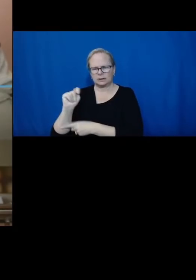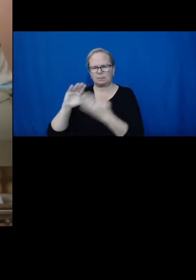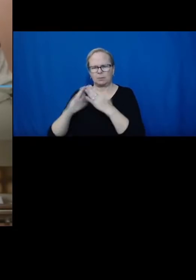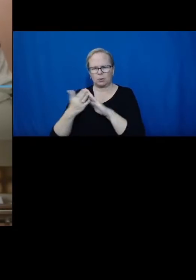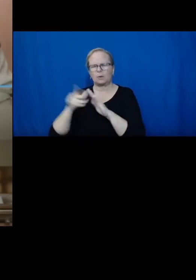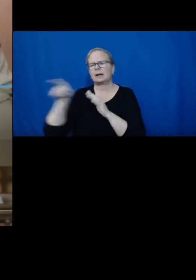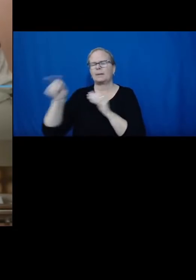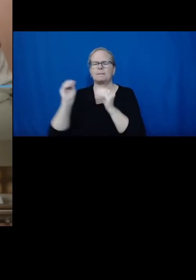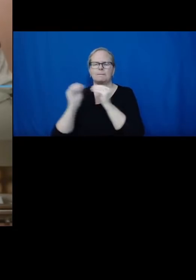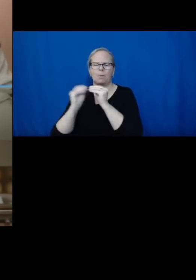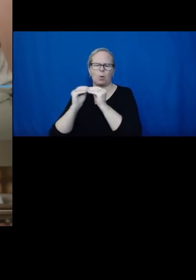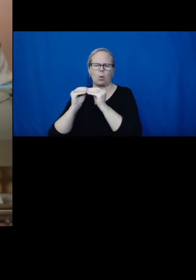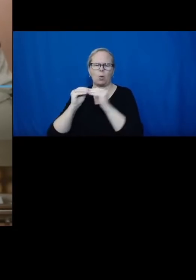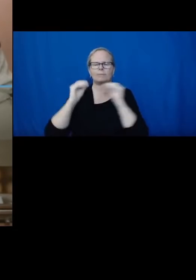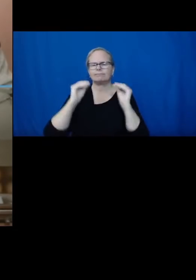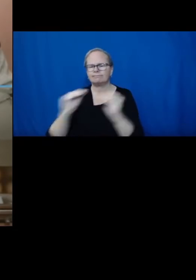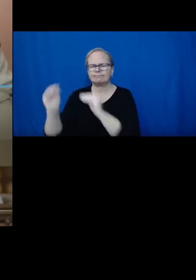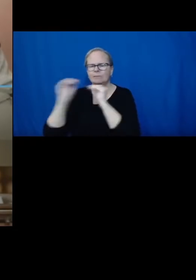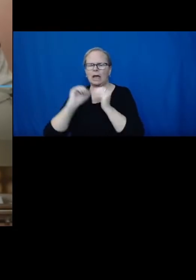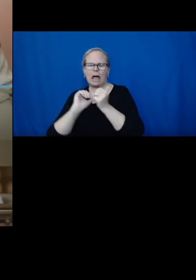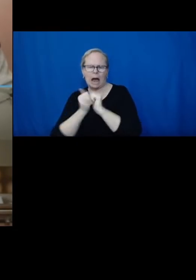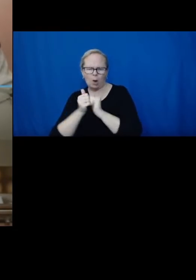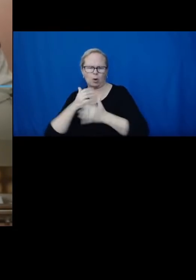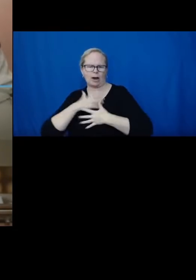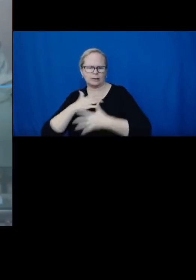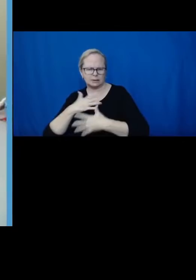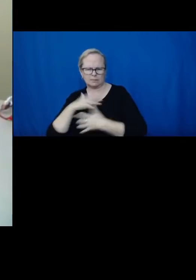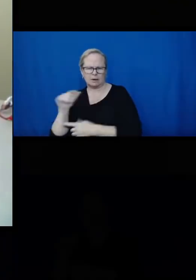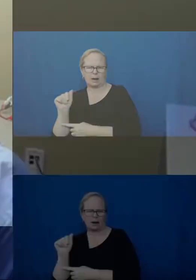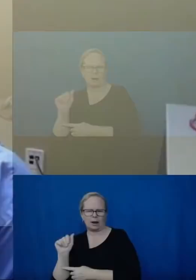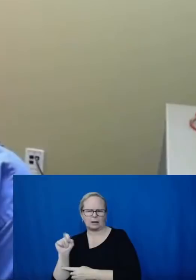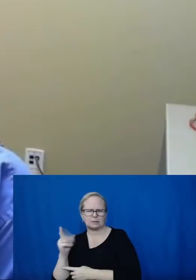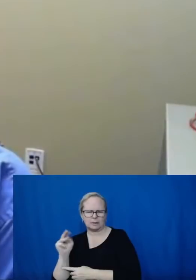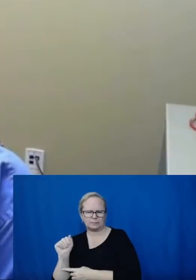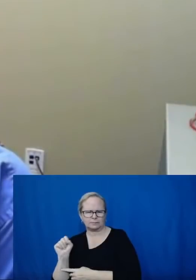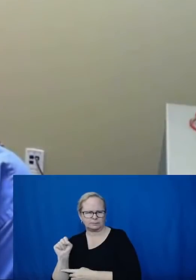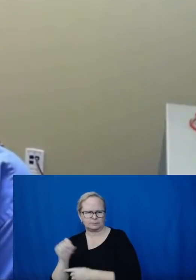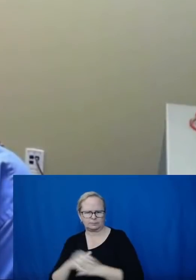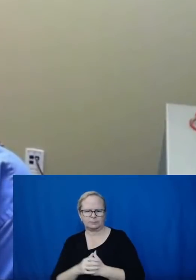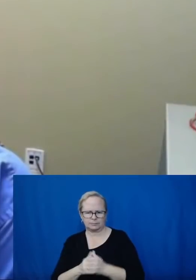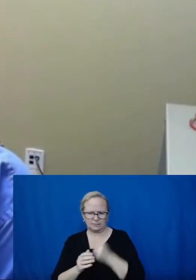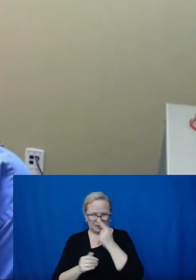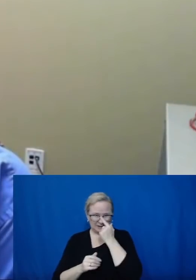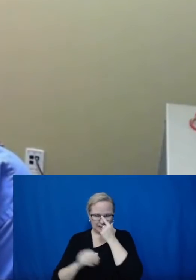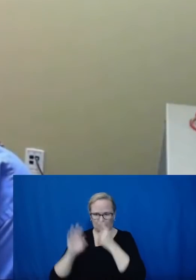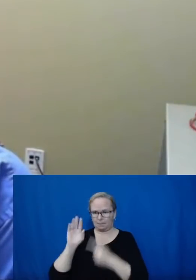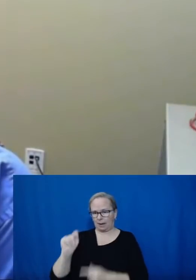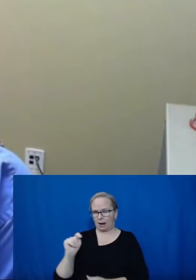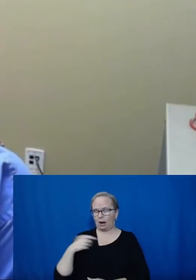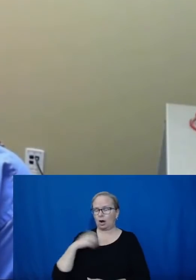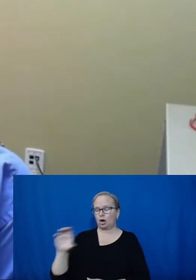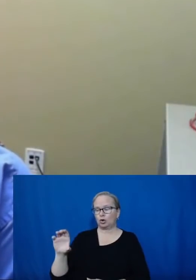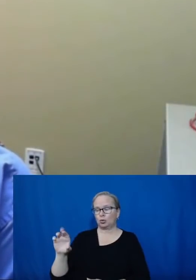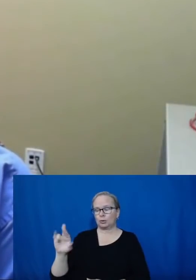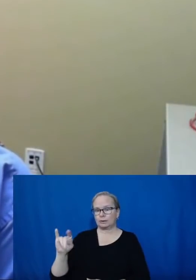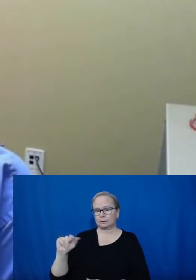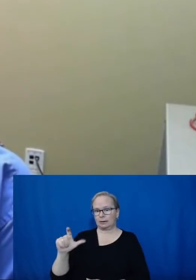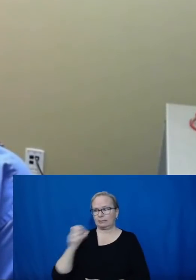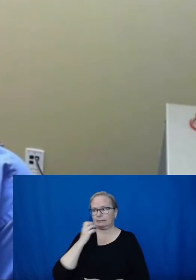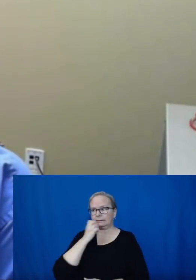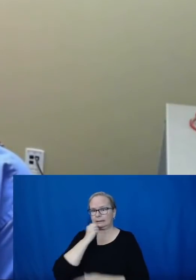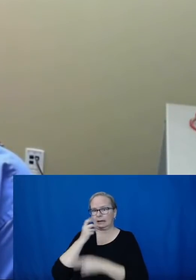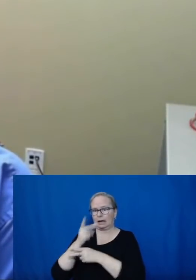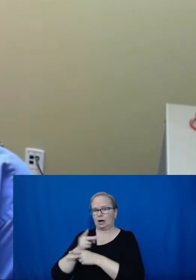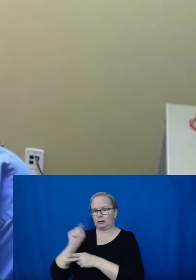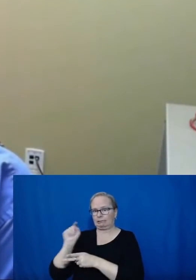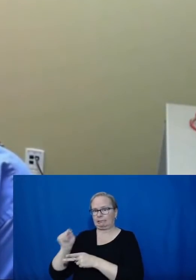what you were describing. Critical care in Red Deer, for instance, we would be a part of the intubation teams